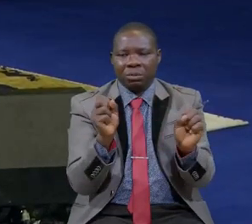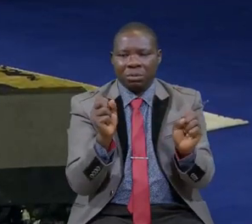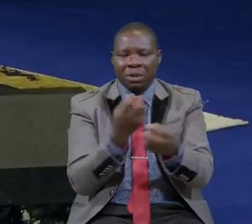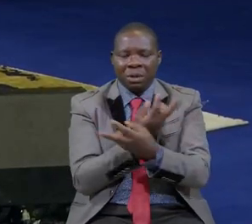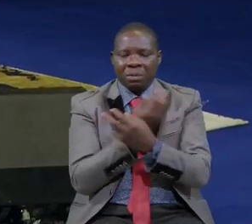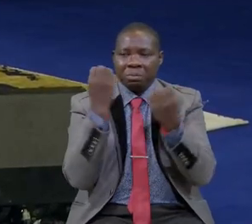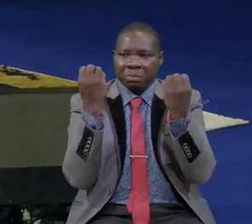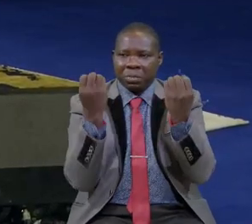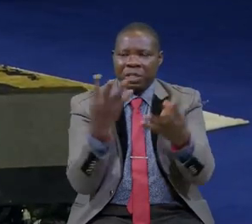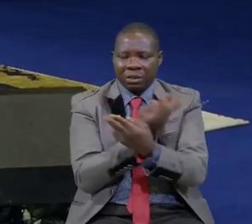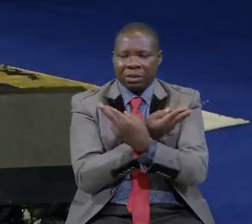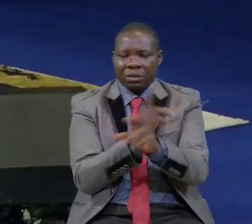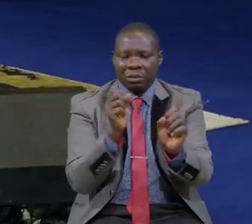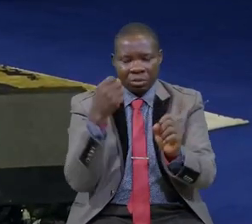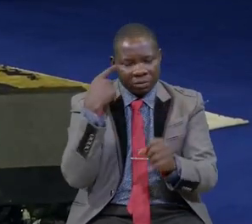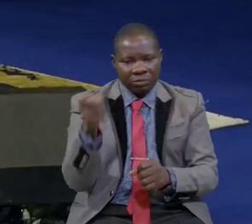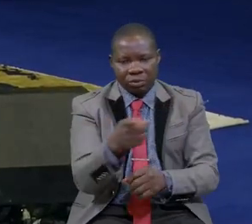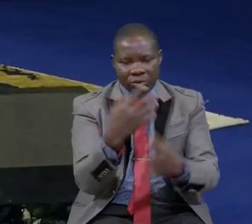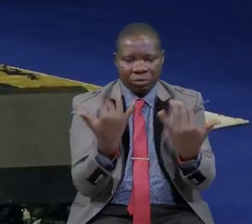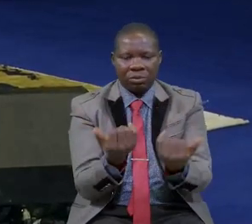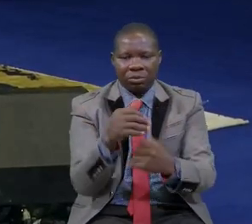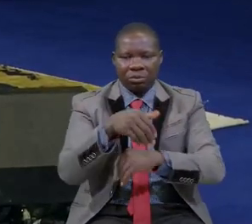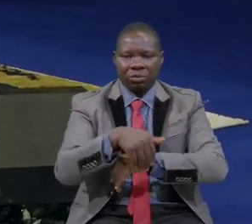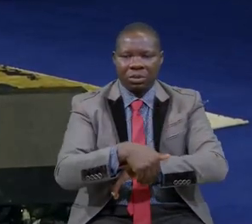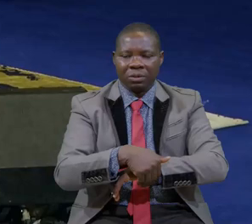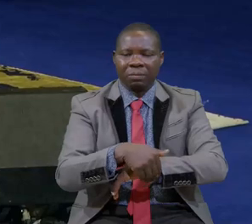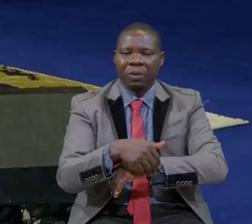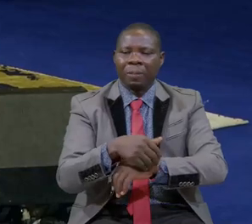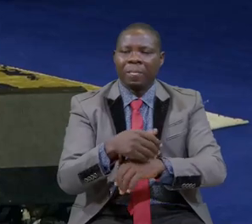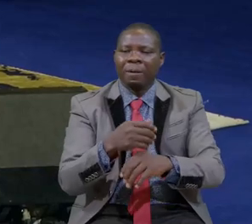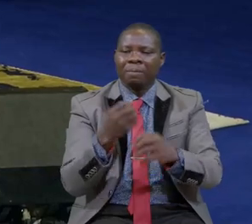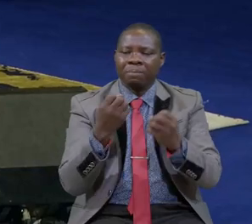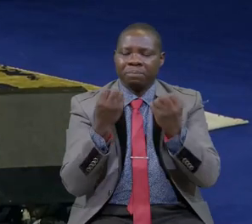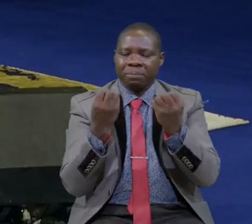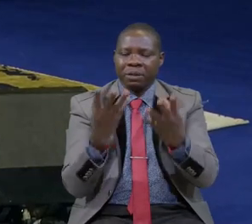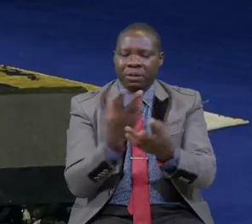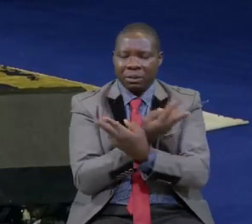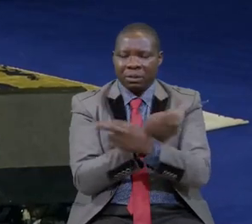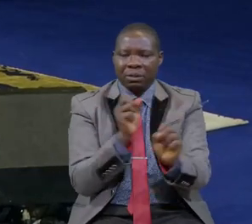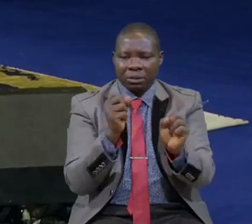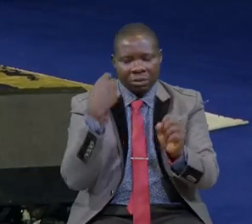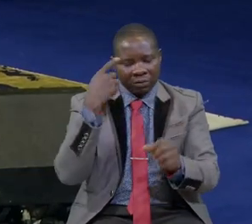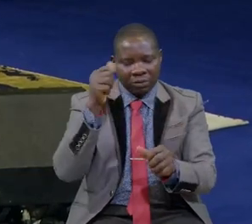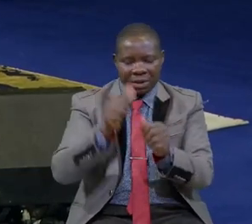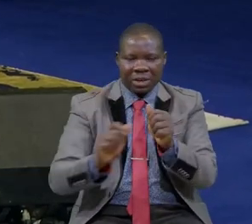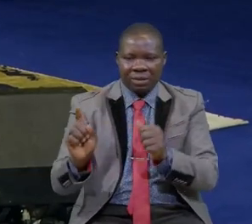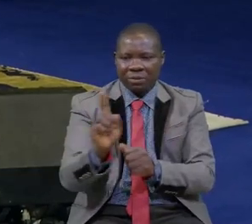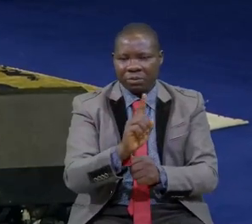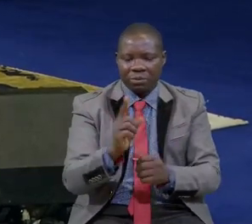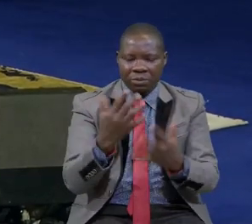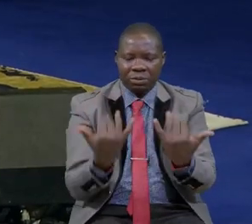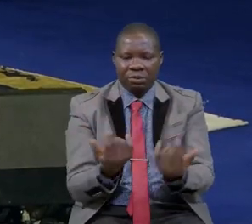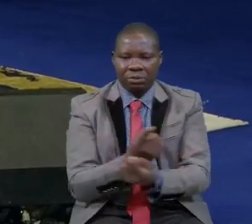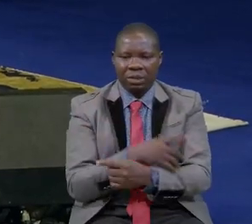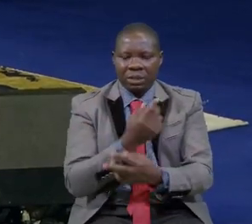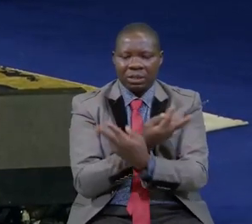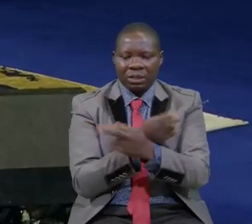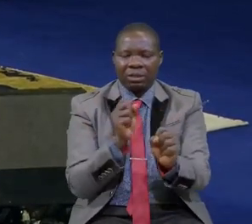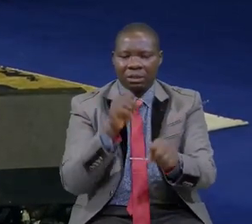today. Plenteous redemption for everyone today. The redemption that cancels your sin.